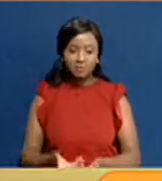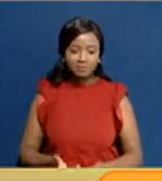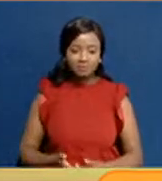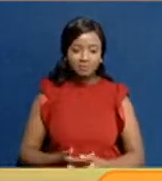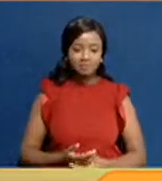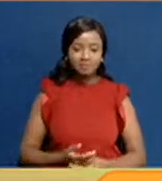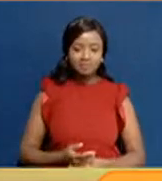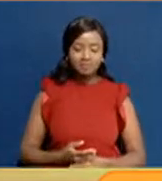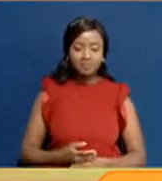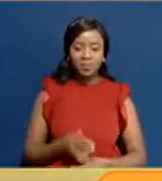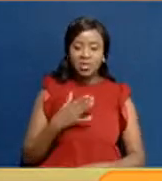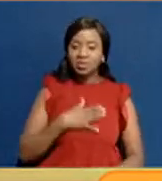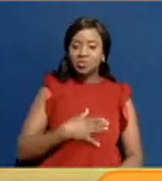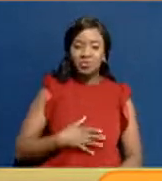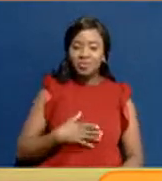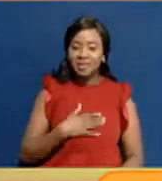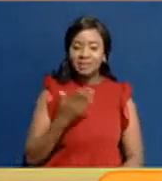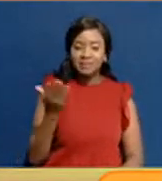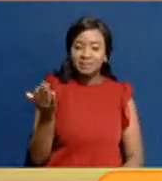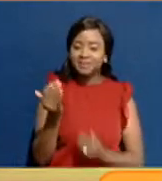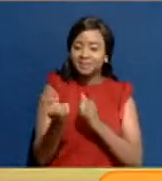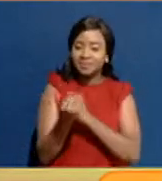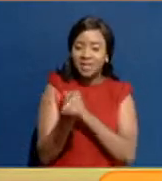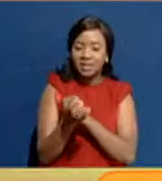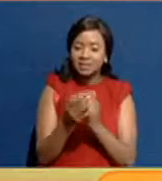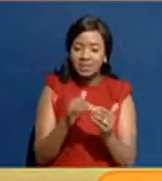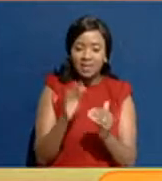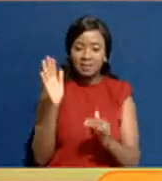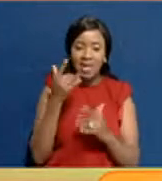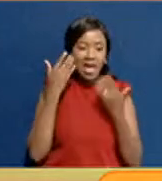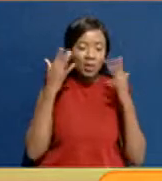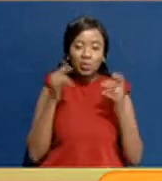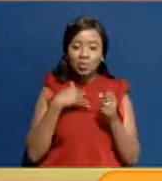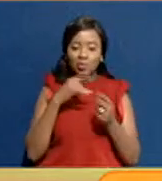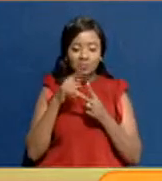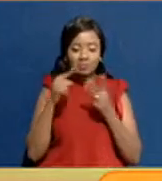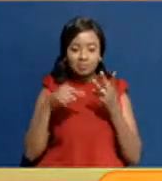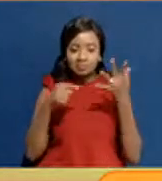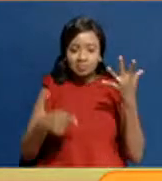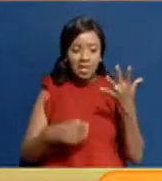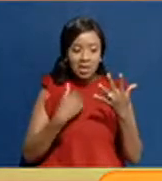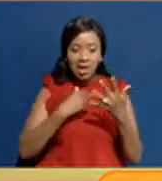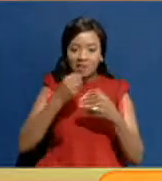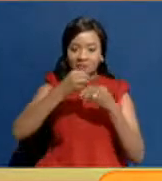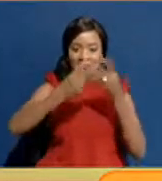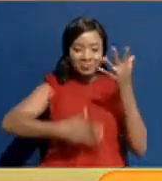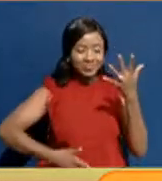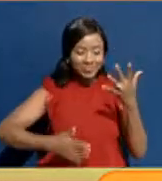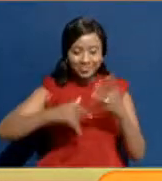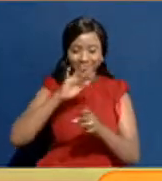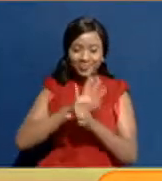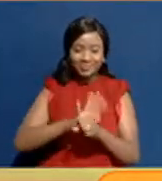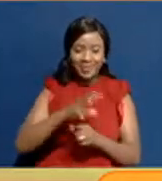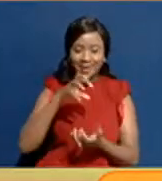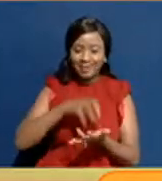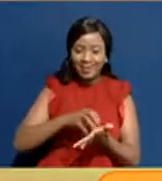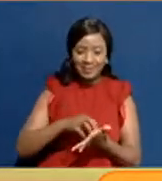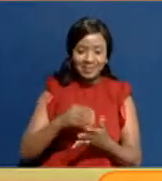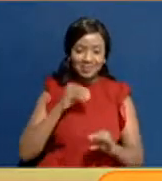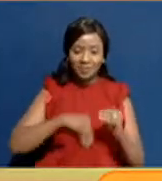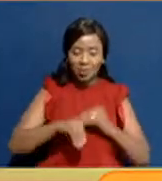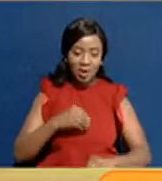bring us briefly as to how this started. Maybe, I don't know which one you want to start with. It seems we're spoiled for choice today with the